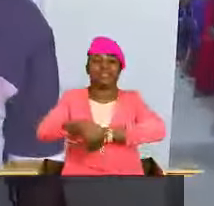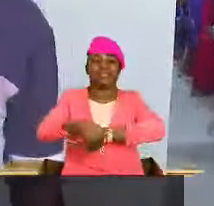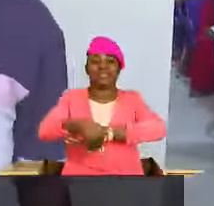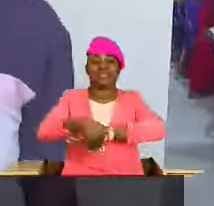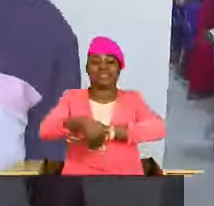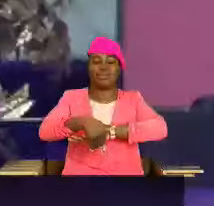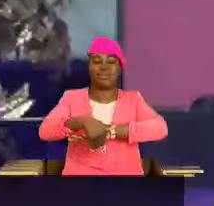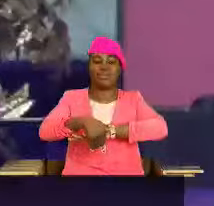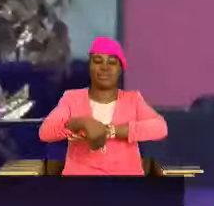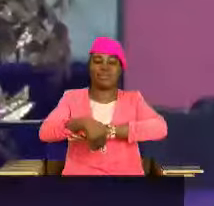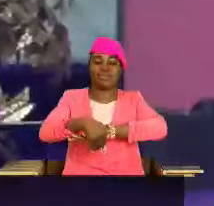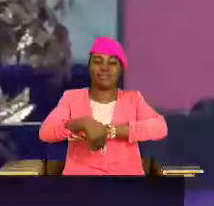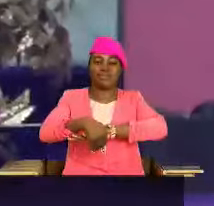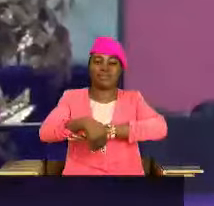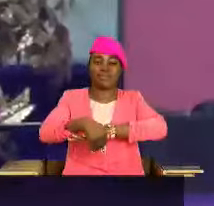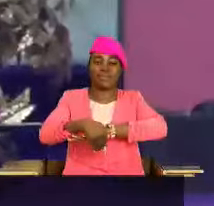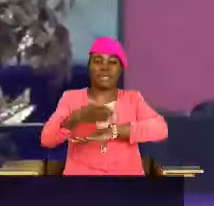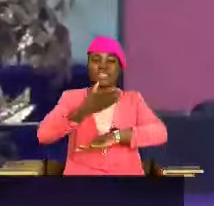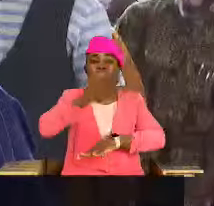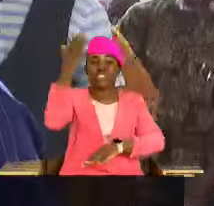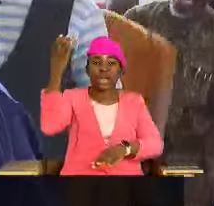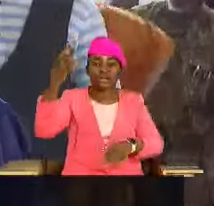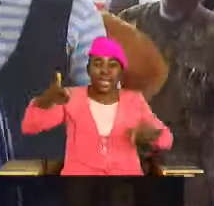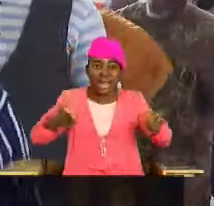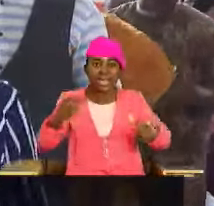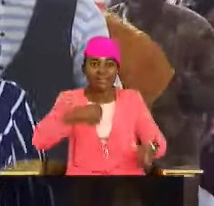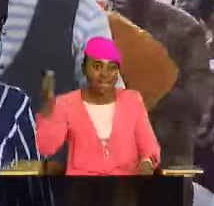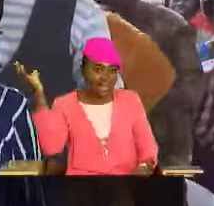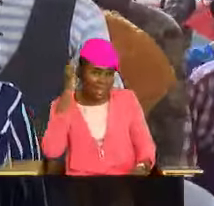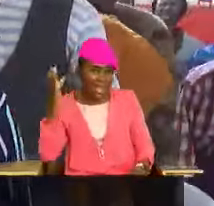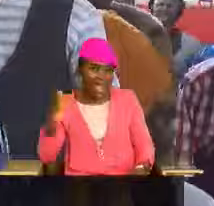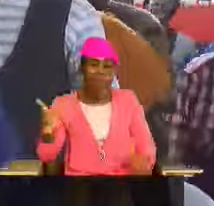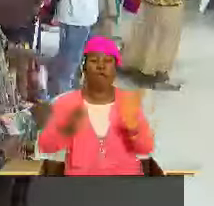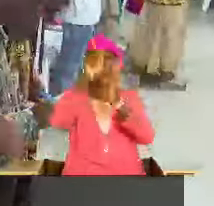night can you shout at let me hear your voice